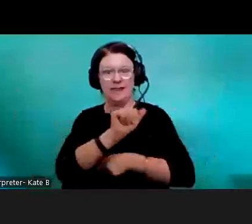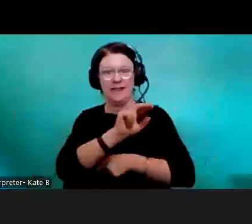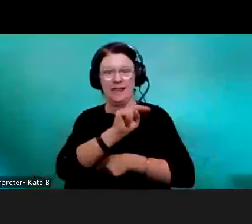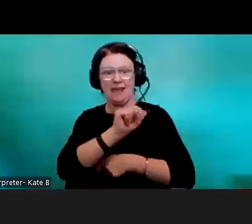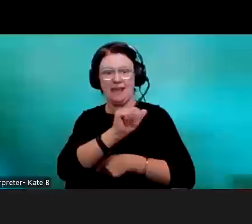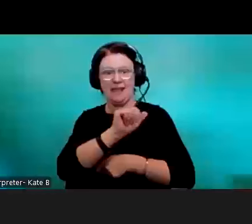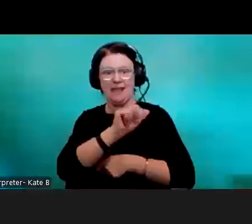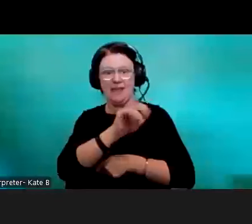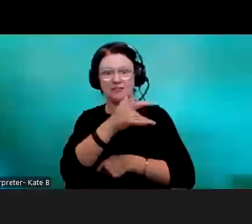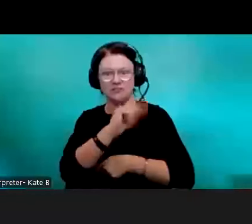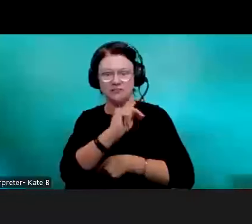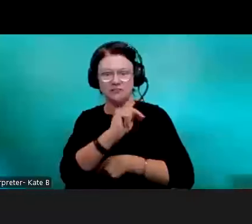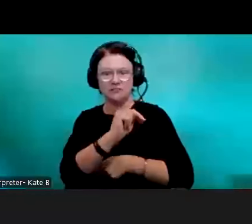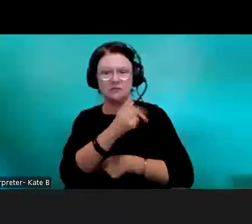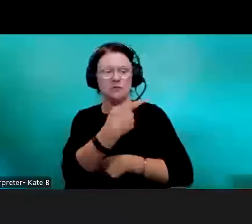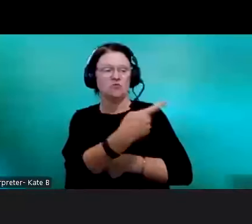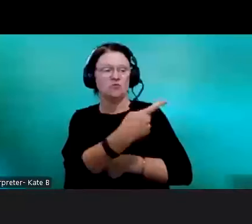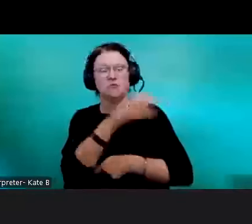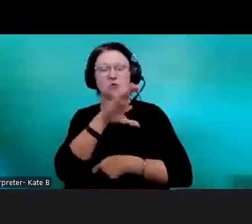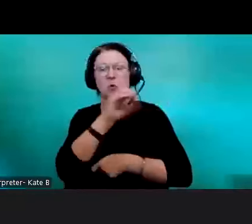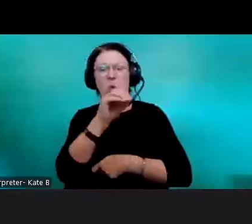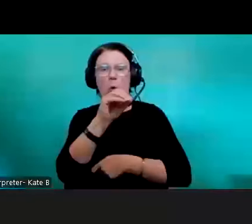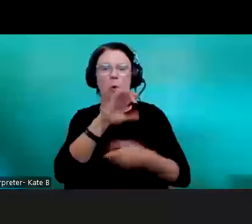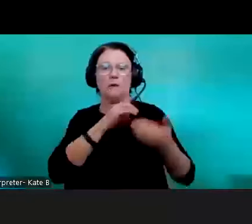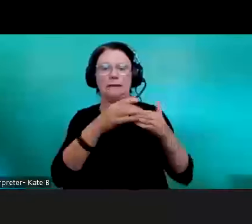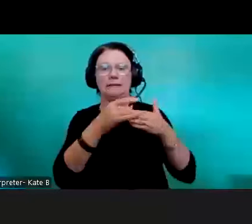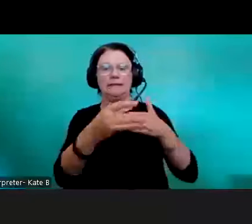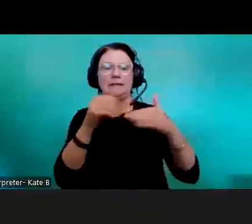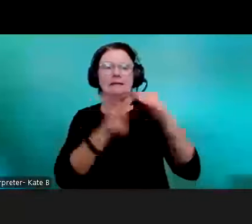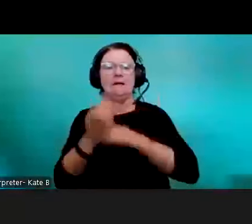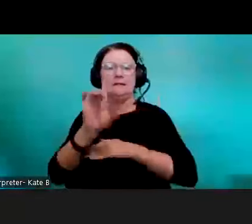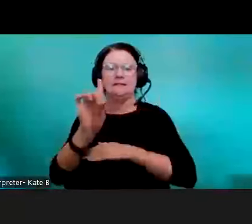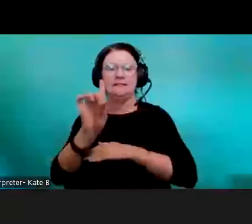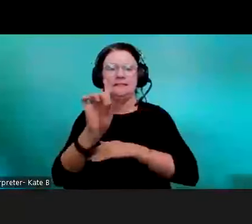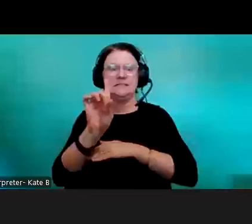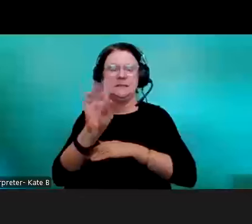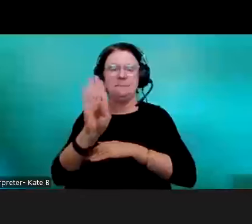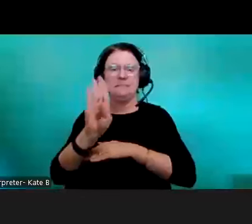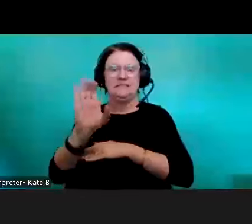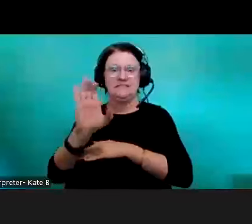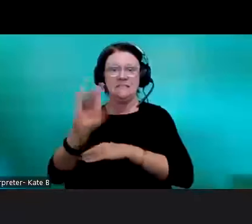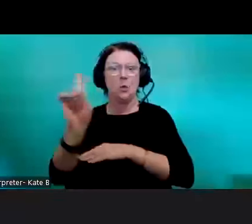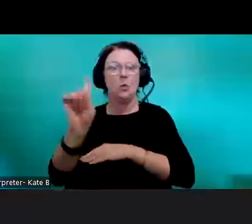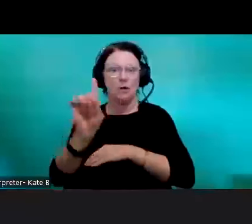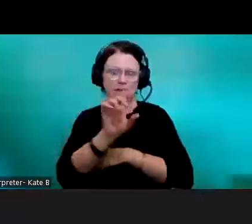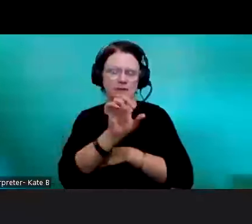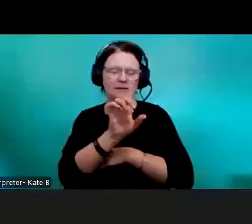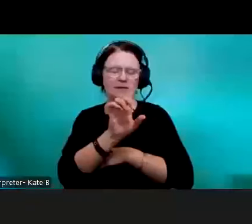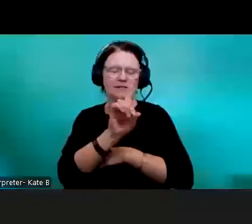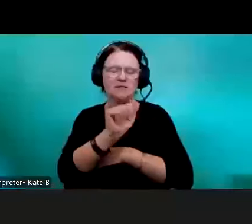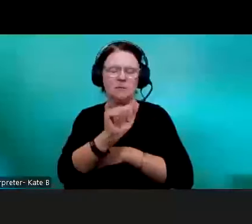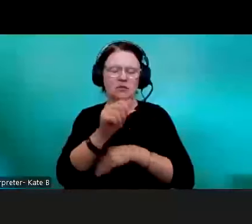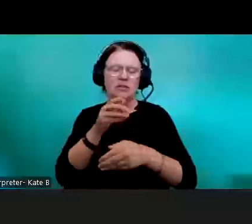who is my partner in crime with the DVC at Disability Rights Wisconsin. Hi, I'm